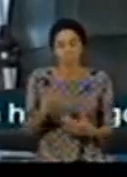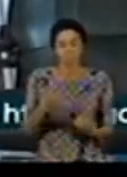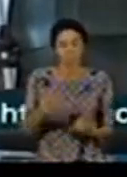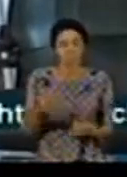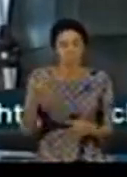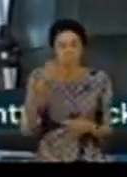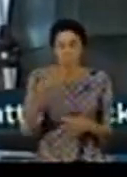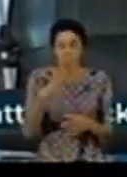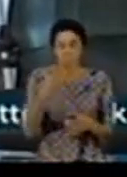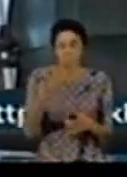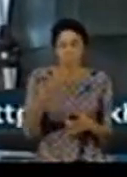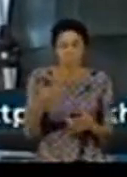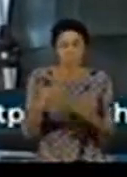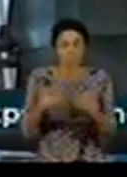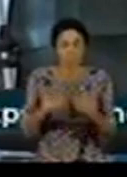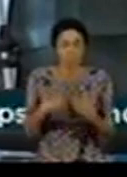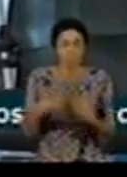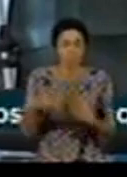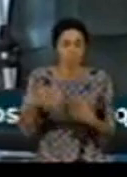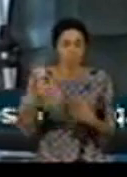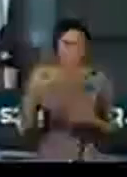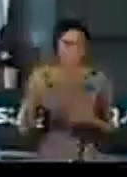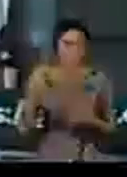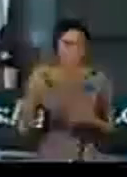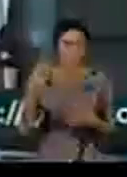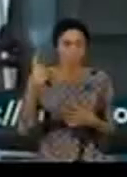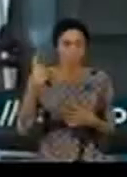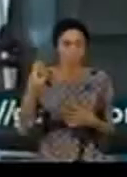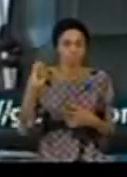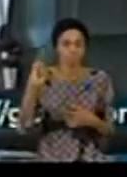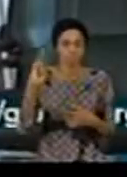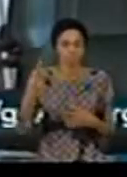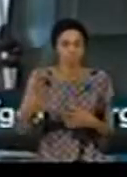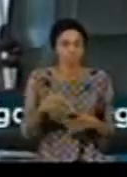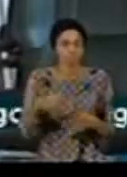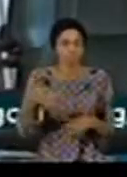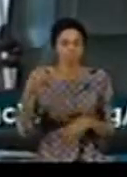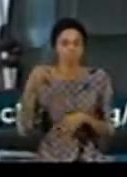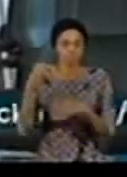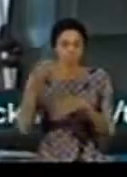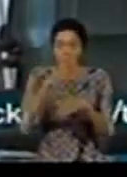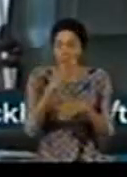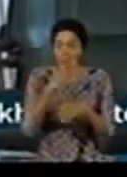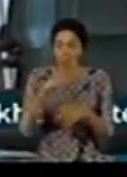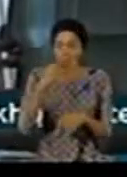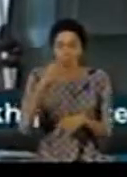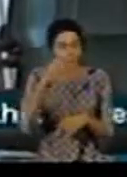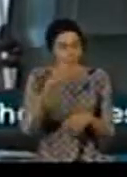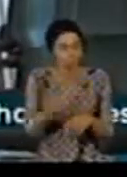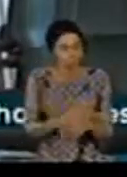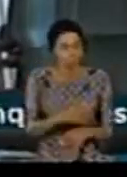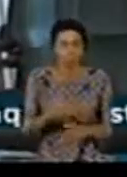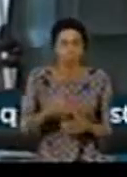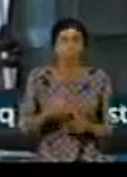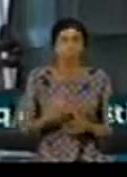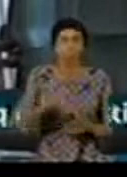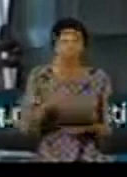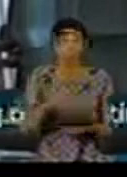ovarian cancer. So I told her to believe God when she was crying, weeping,